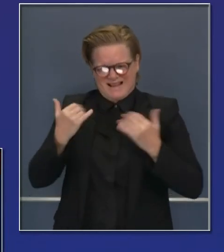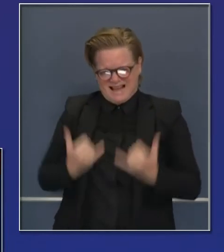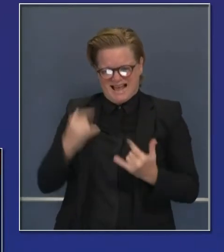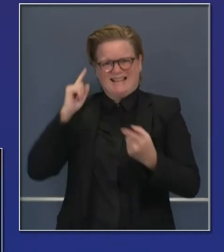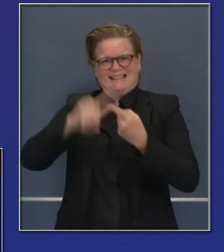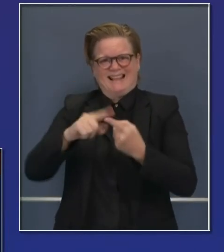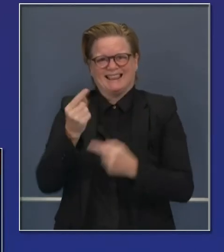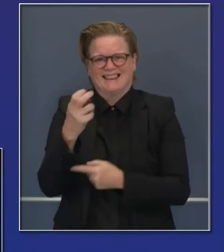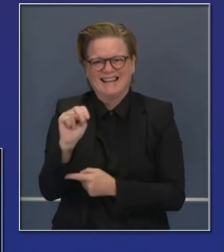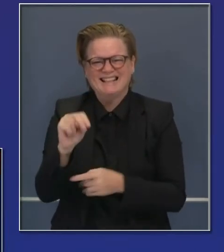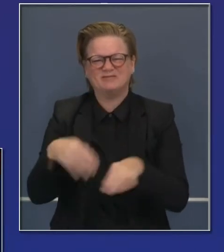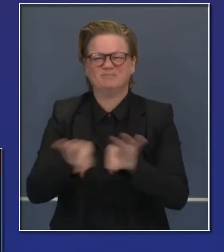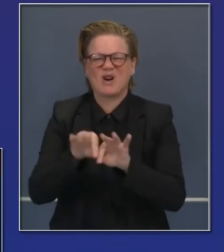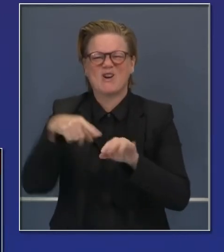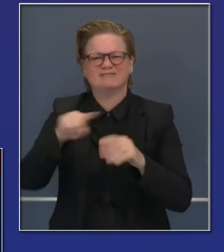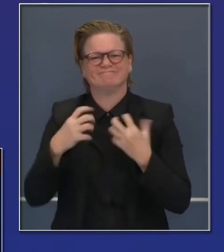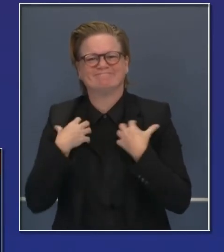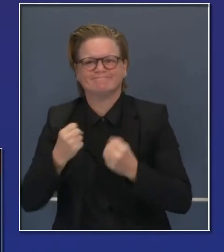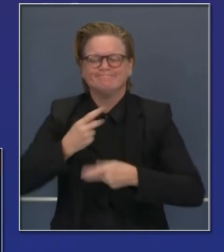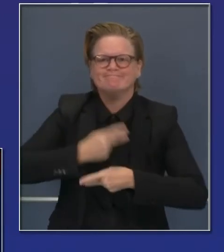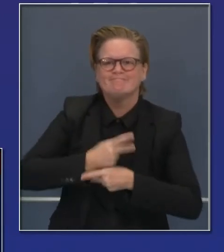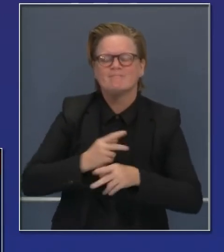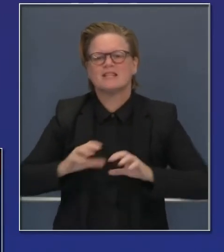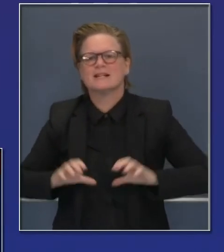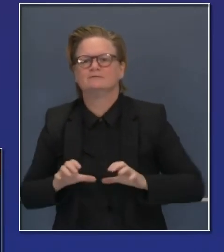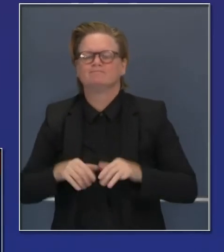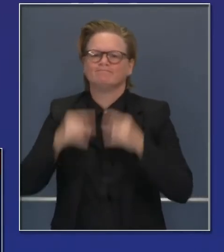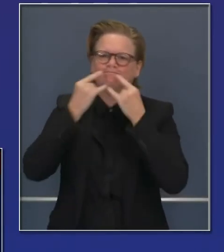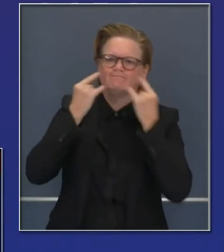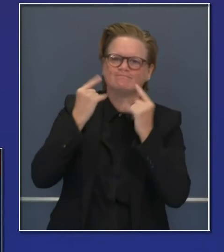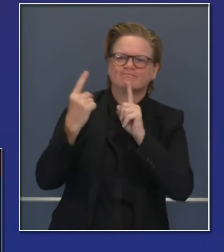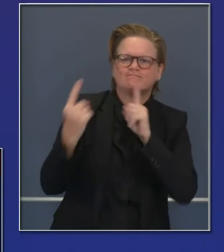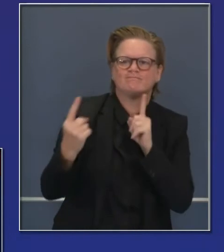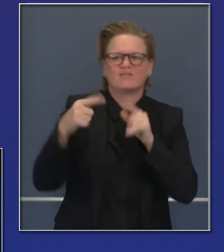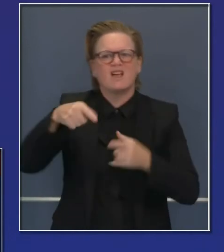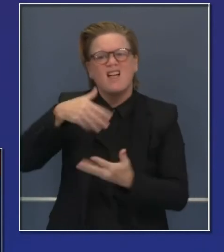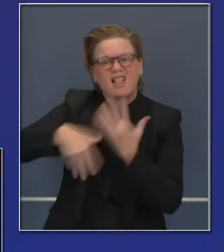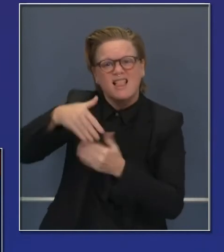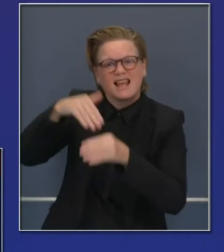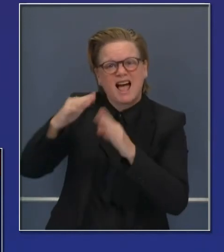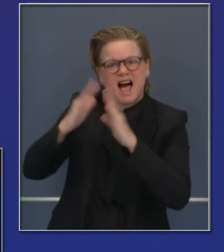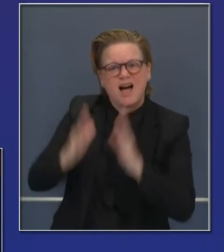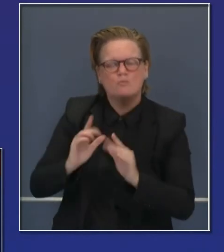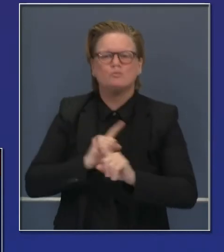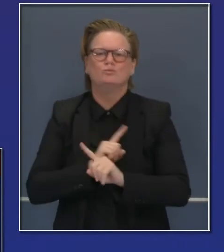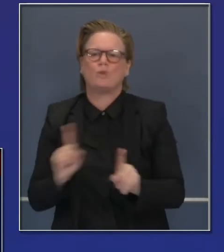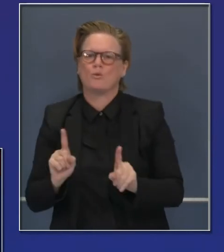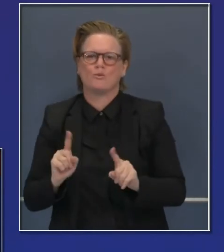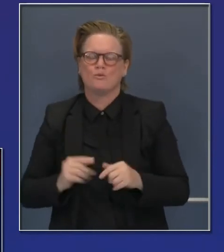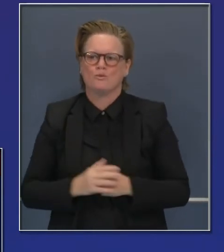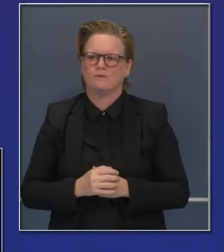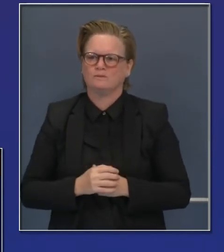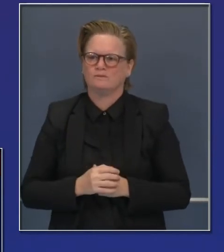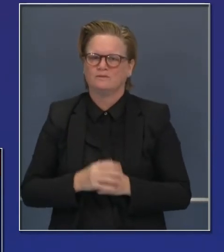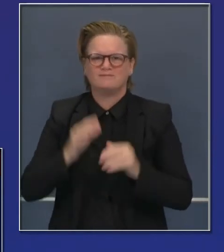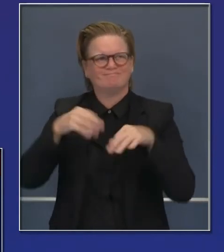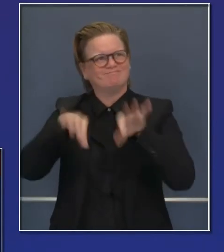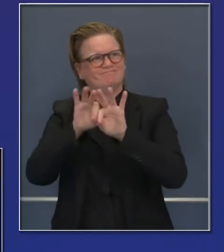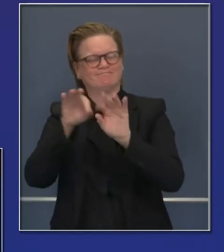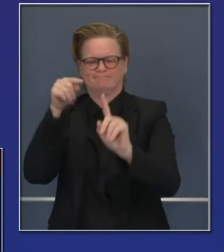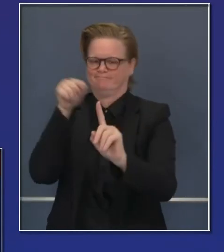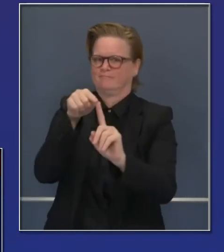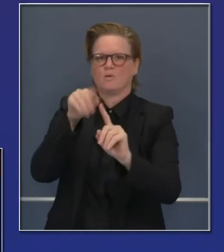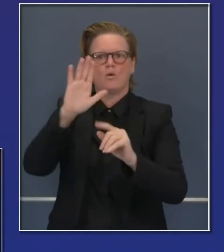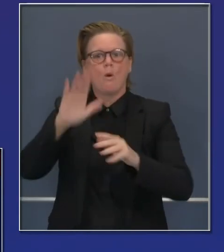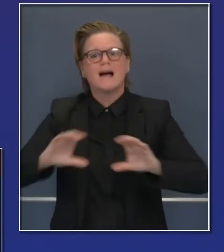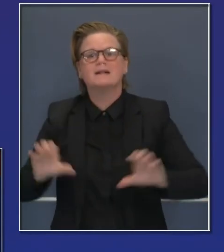and recognition and importance of mining your mental and physical health, but also to prepare. And